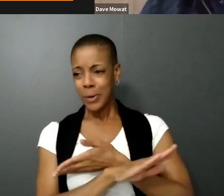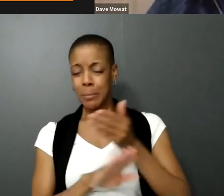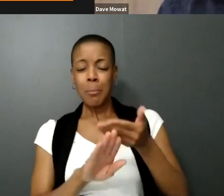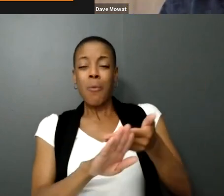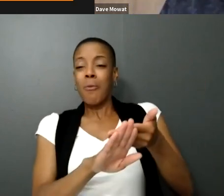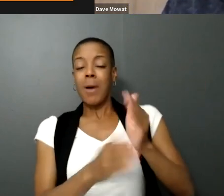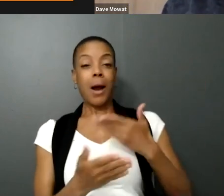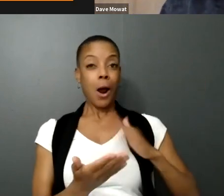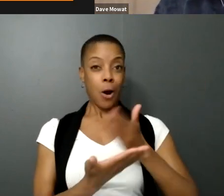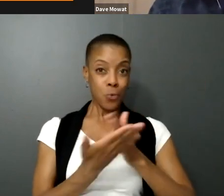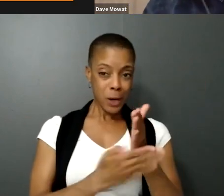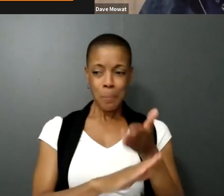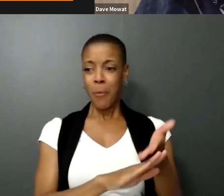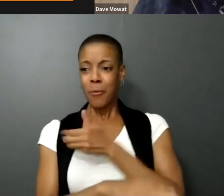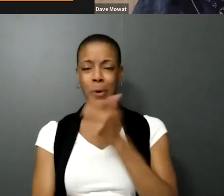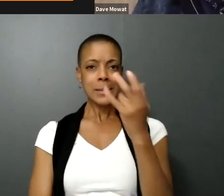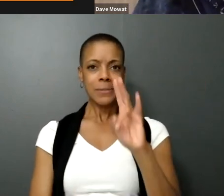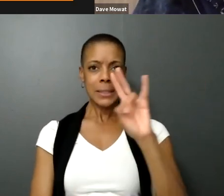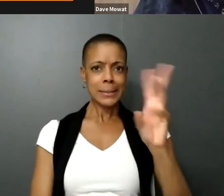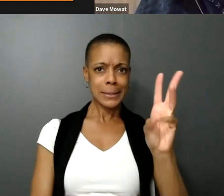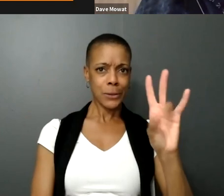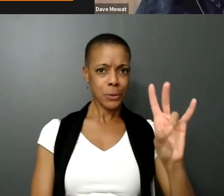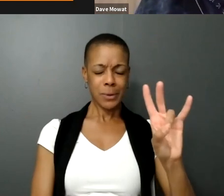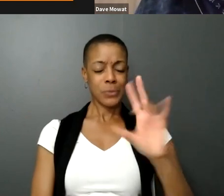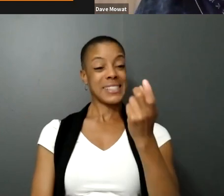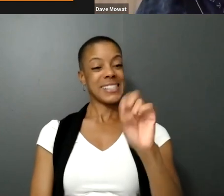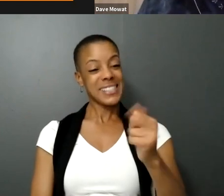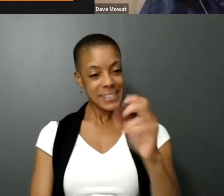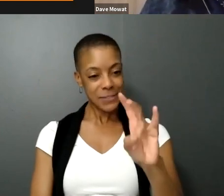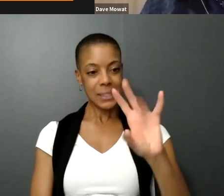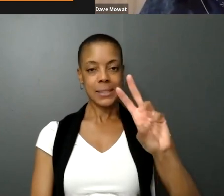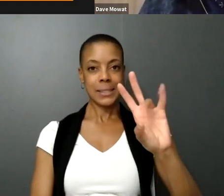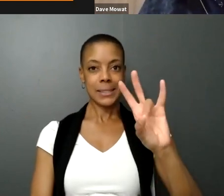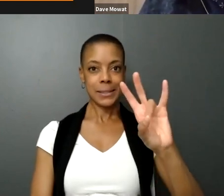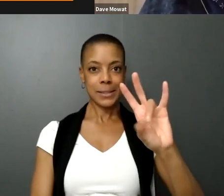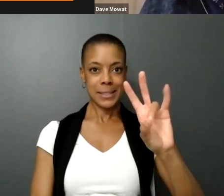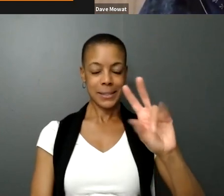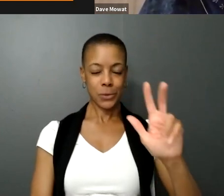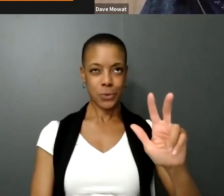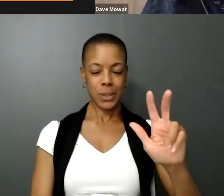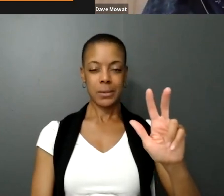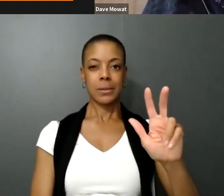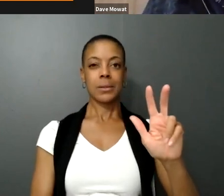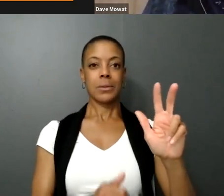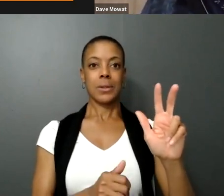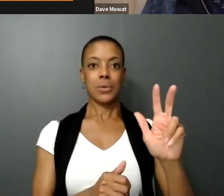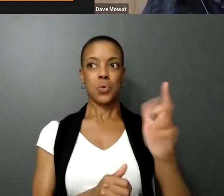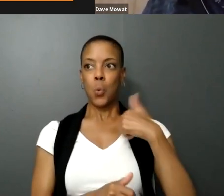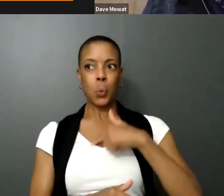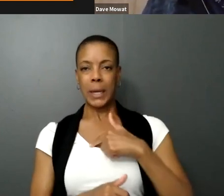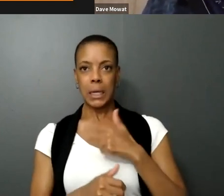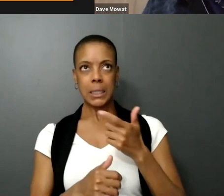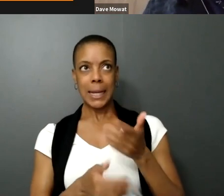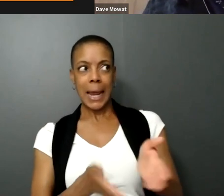1763. The Crown didn't give us rights. We gave the Crown rights to come in here and establish itself